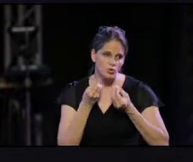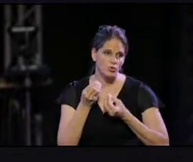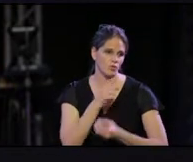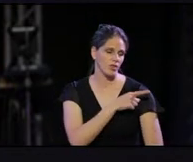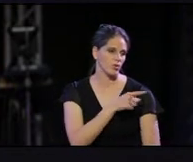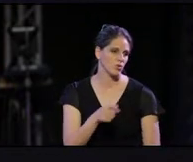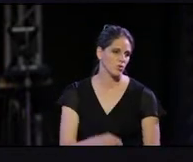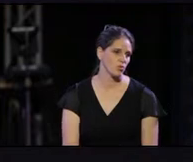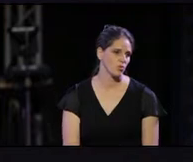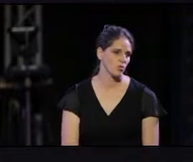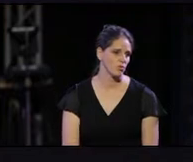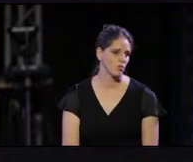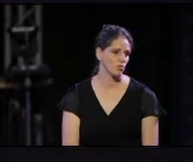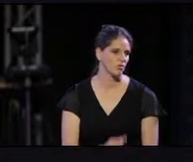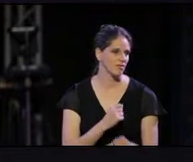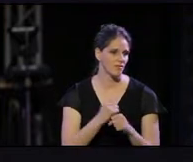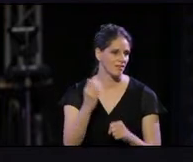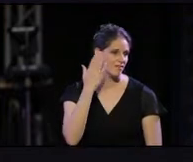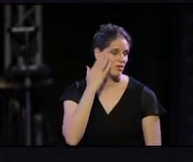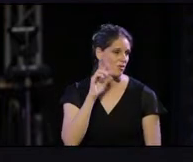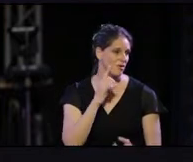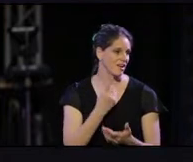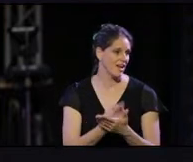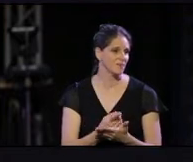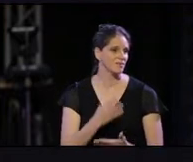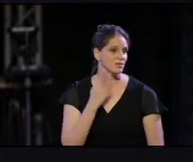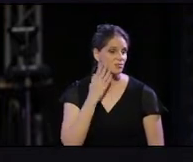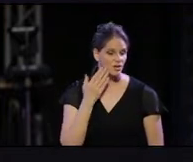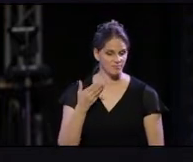You never know what happens over a meal.